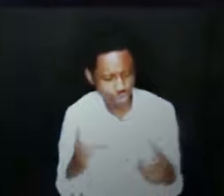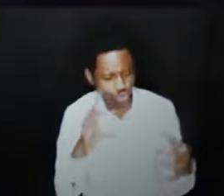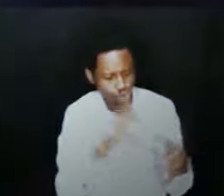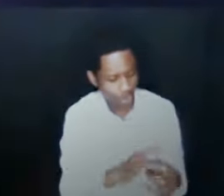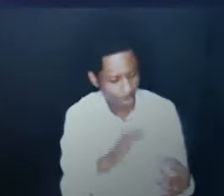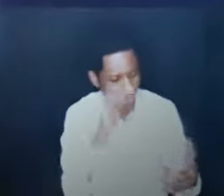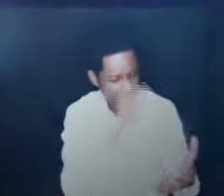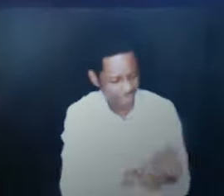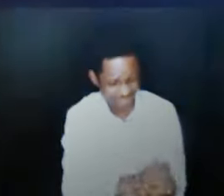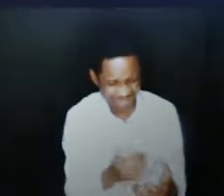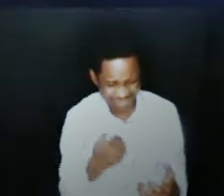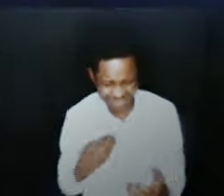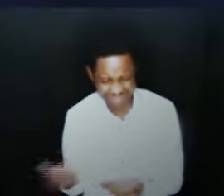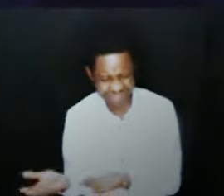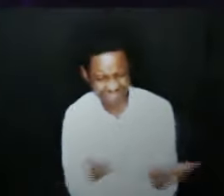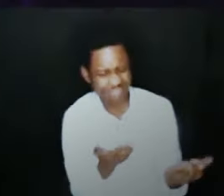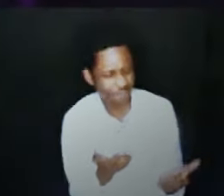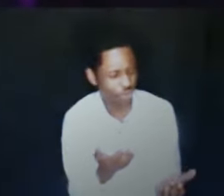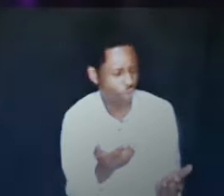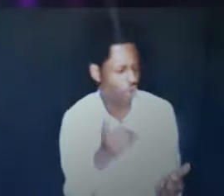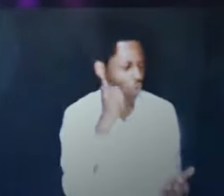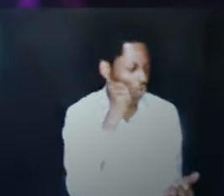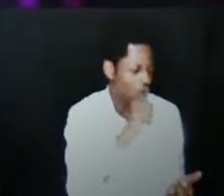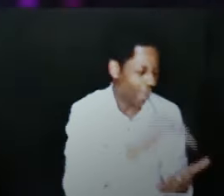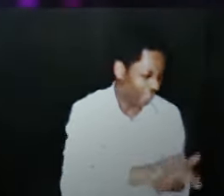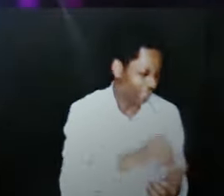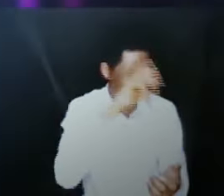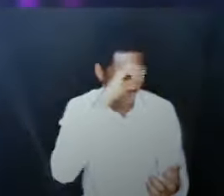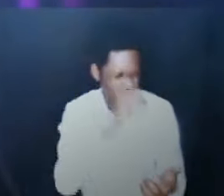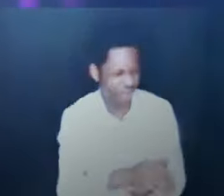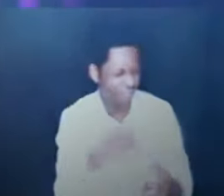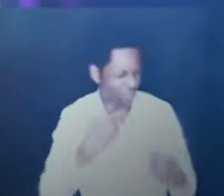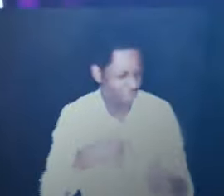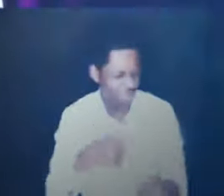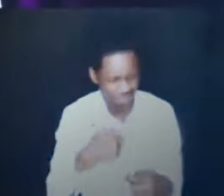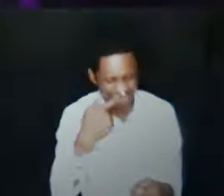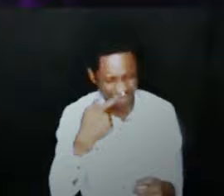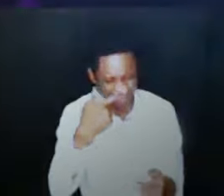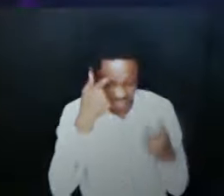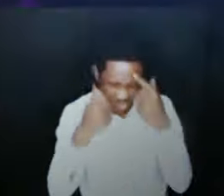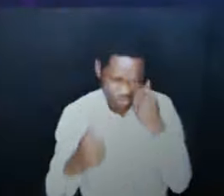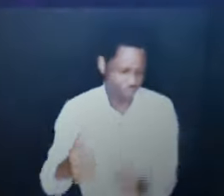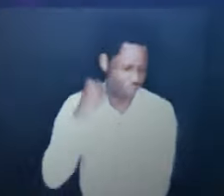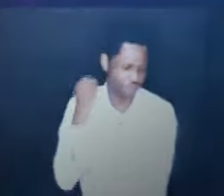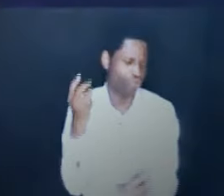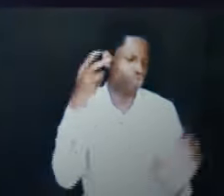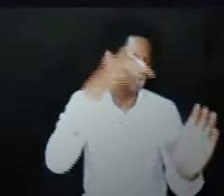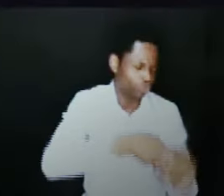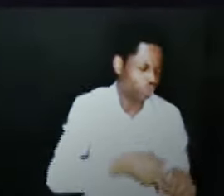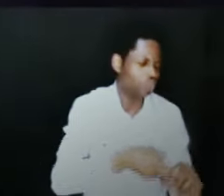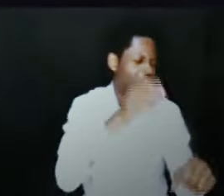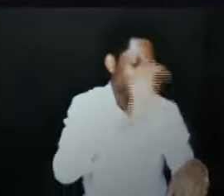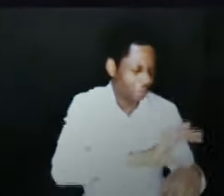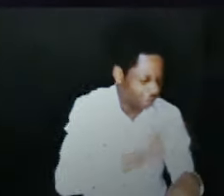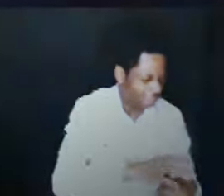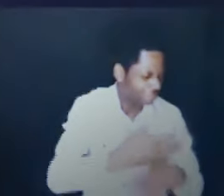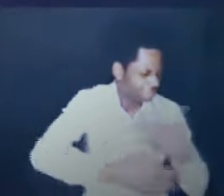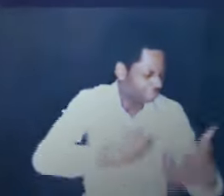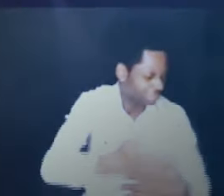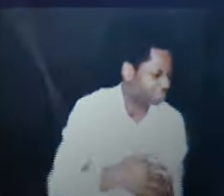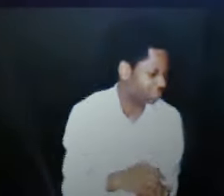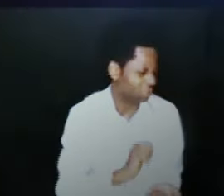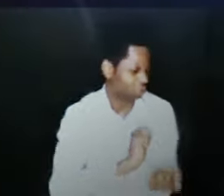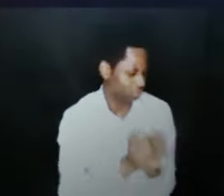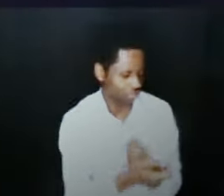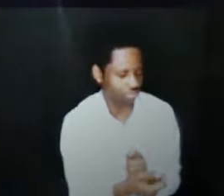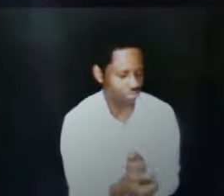it is like the churches in Asia Minor. There are certain things that God may not be pleased in your life, and I want to call